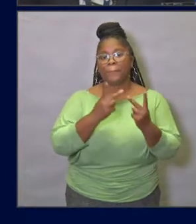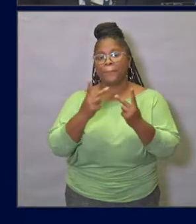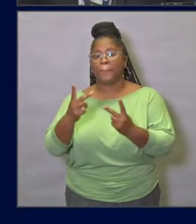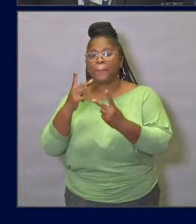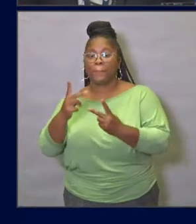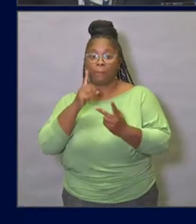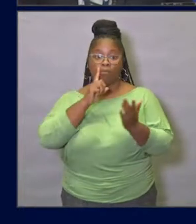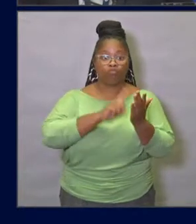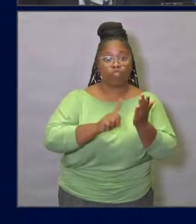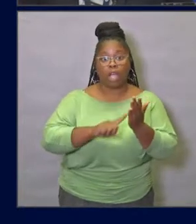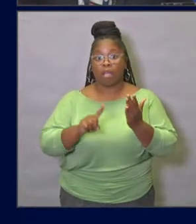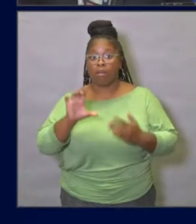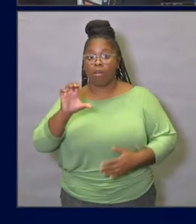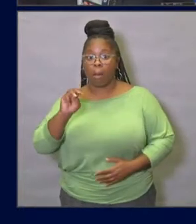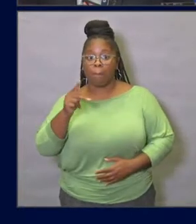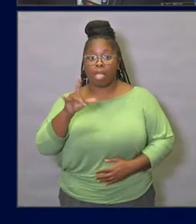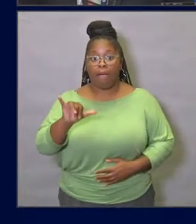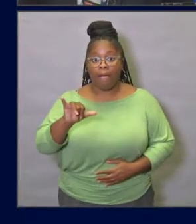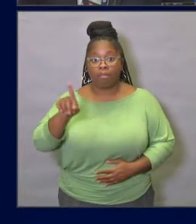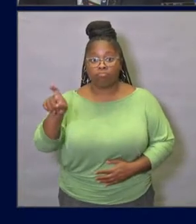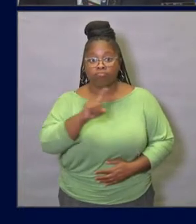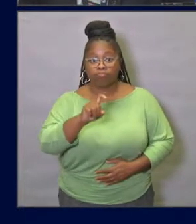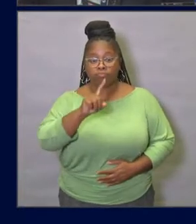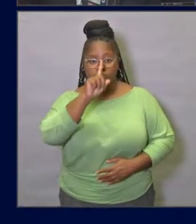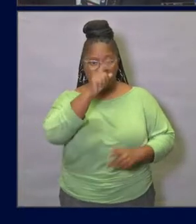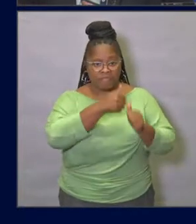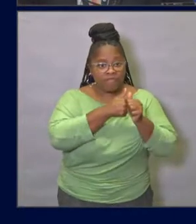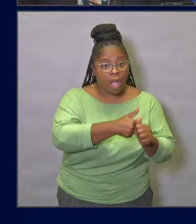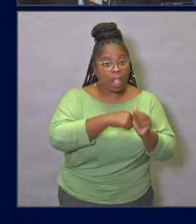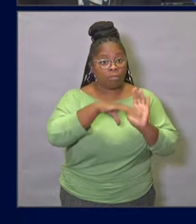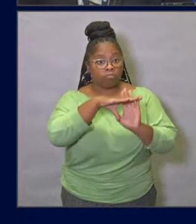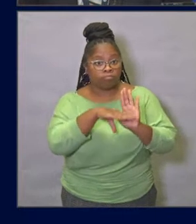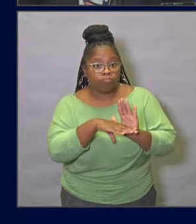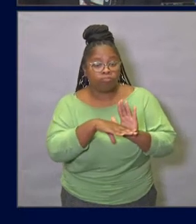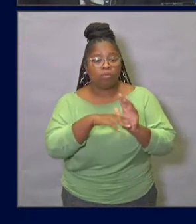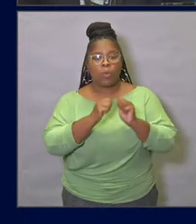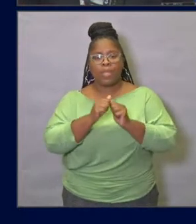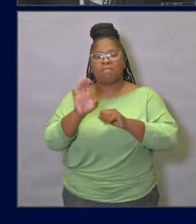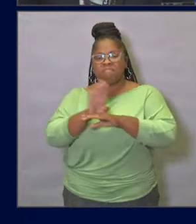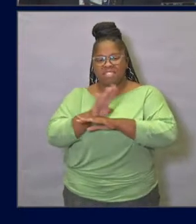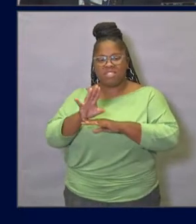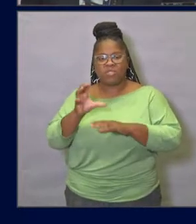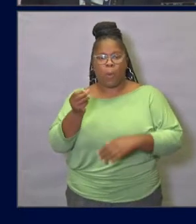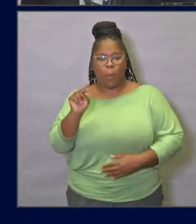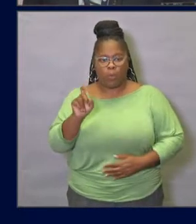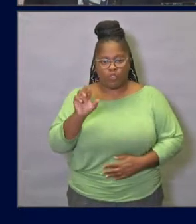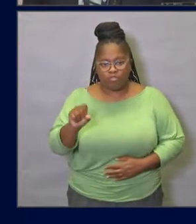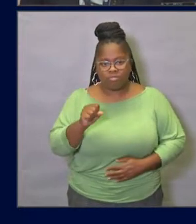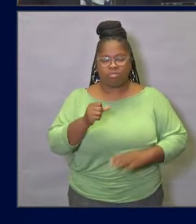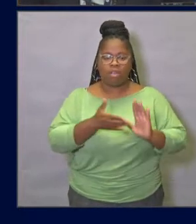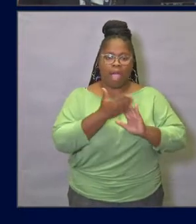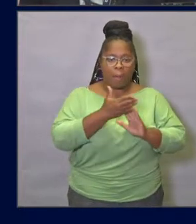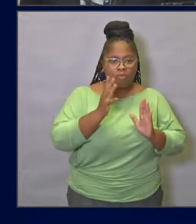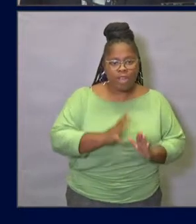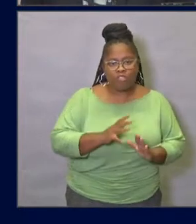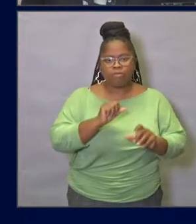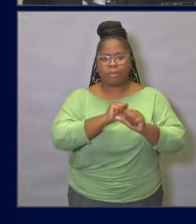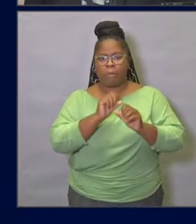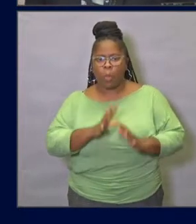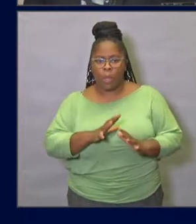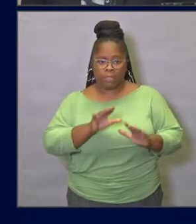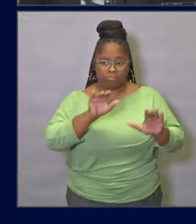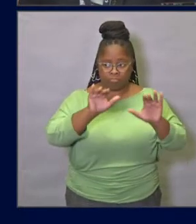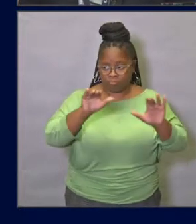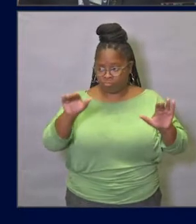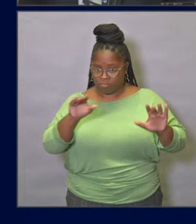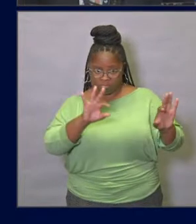inspectors review our county reopening protocols with business owners, operators, and employees to make sure that they're familiar with all